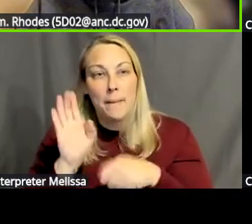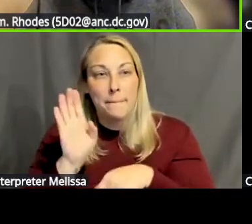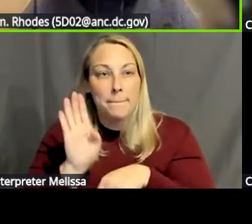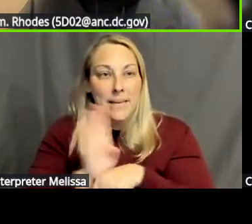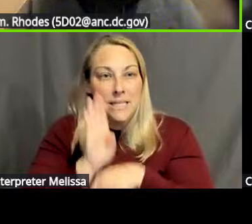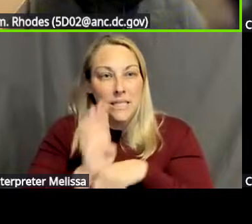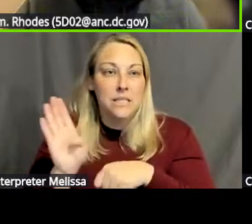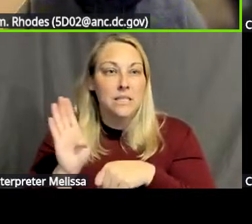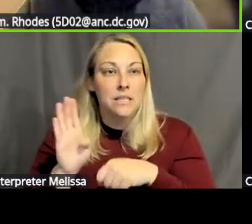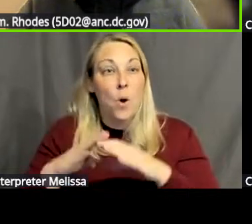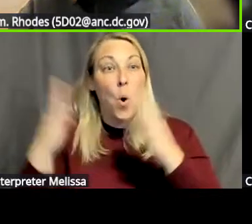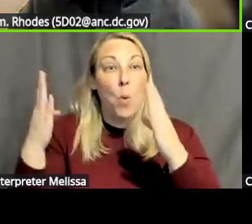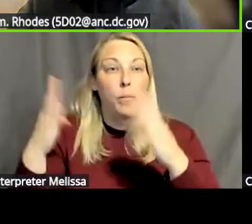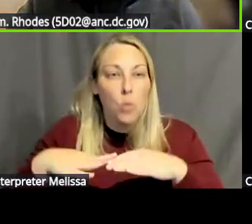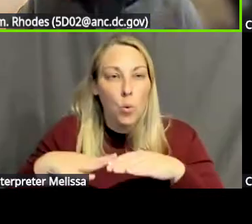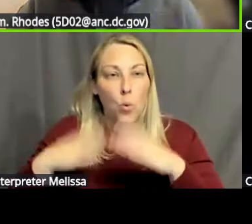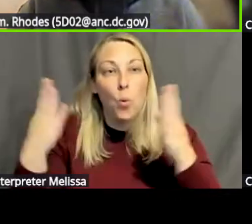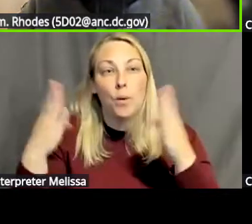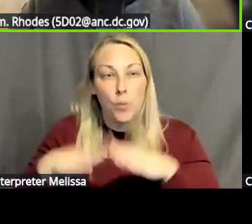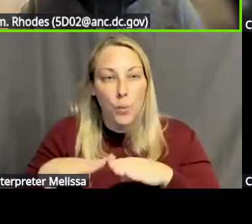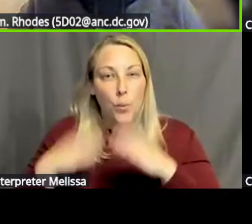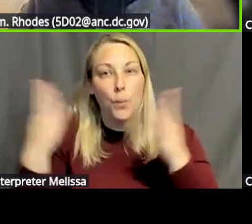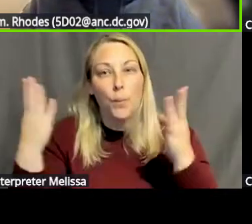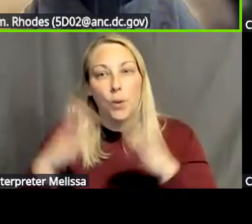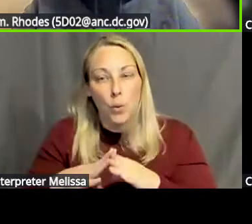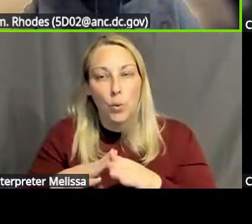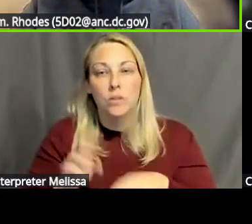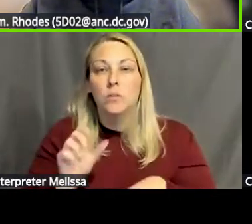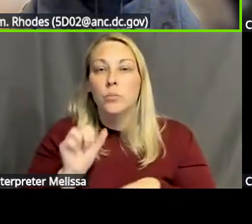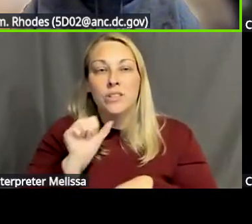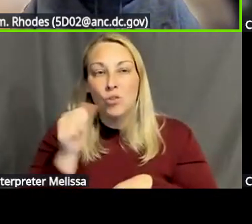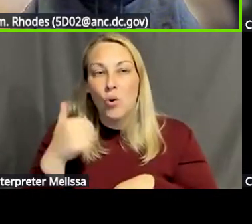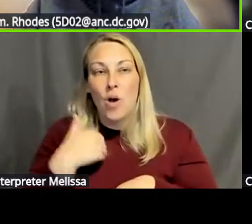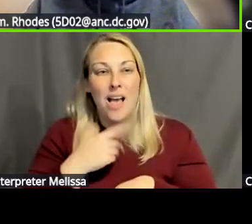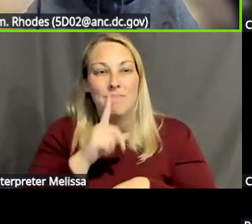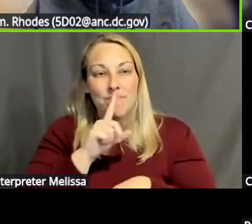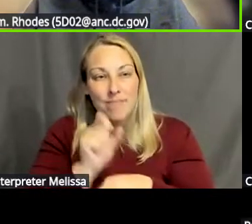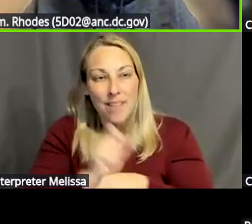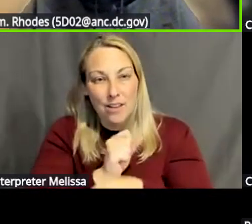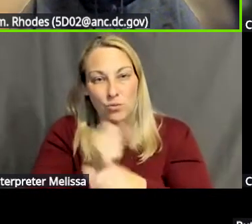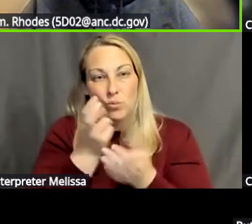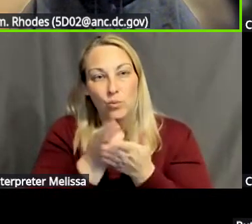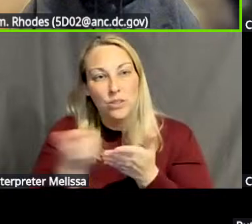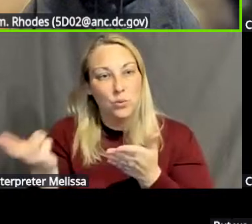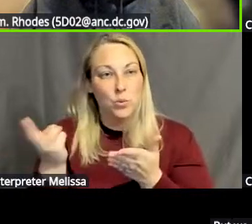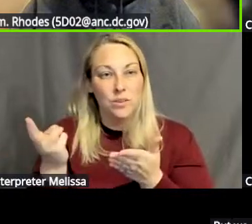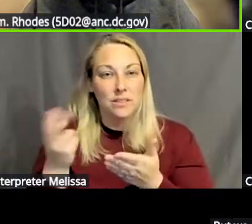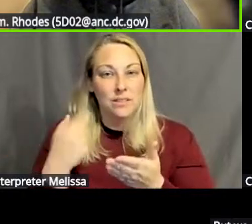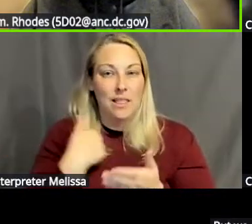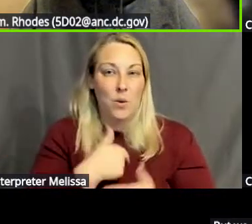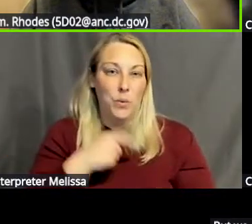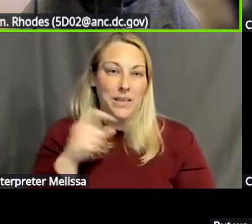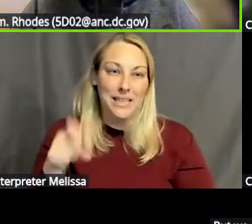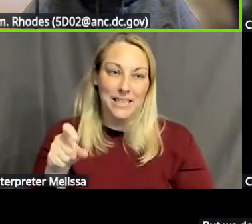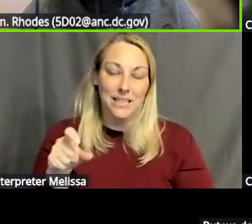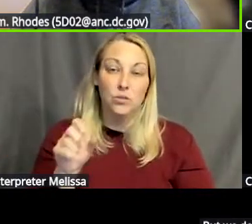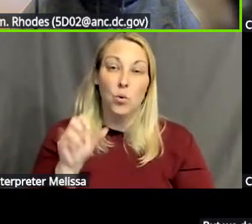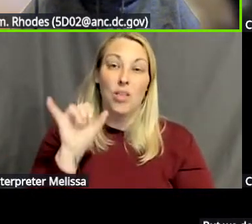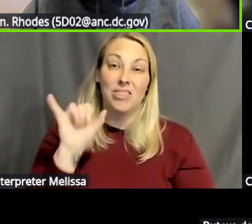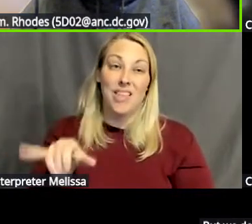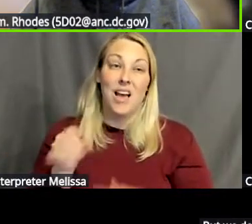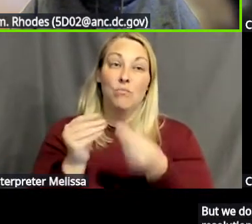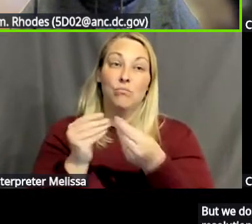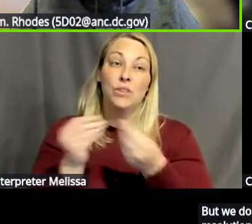but we don't have the resources that we actually need. So basically, that resolution